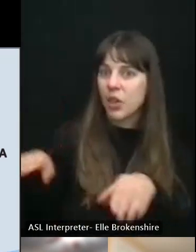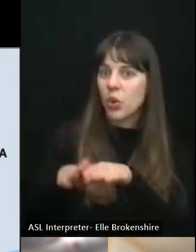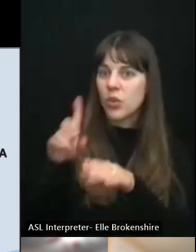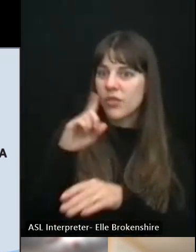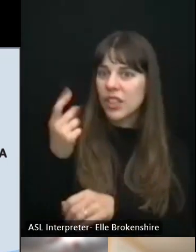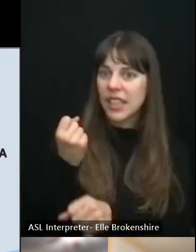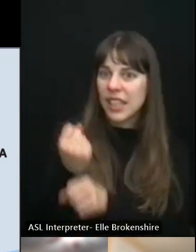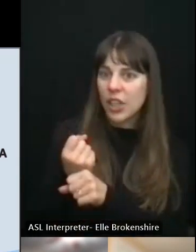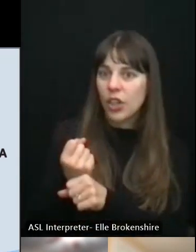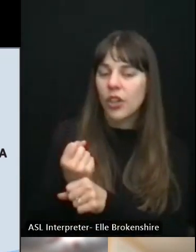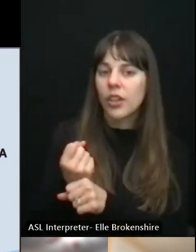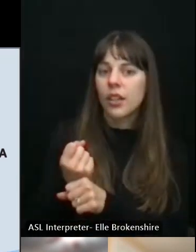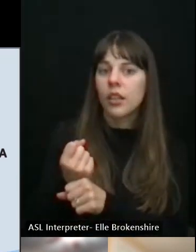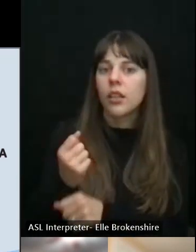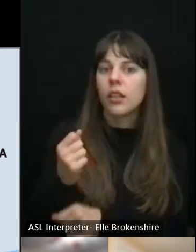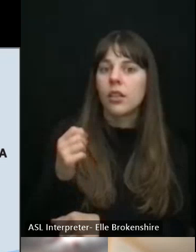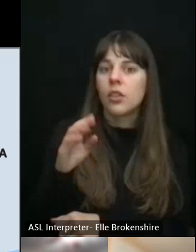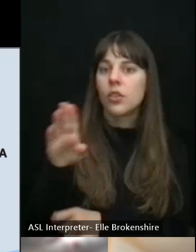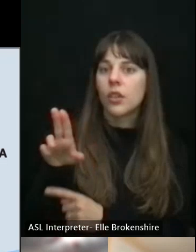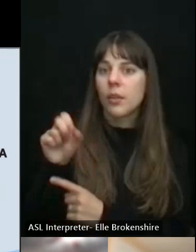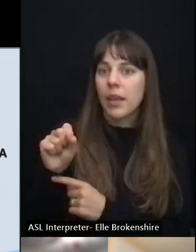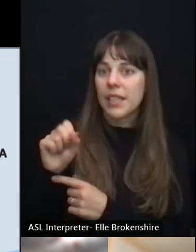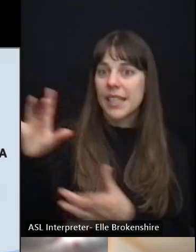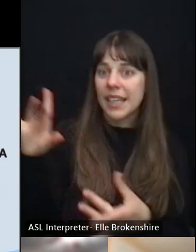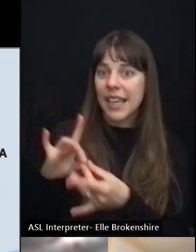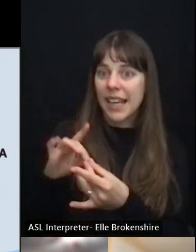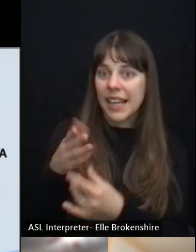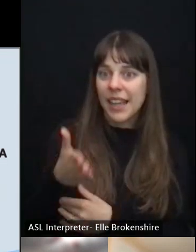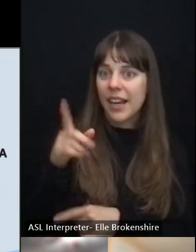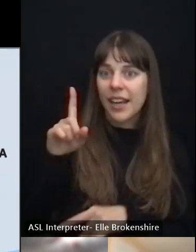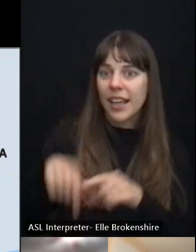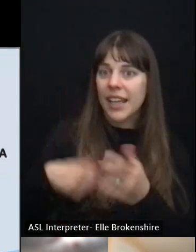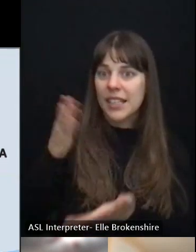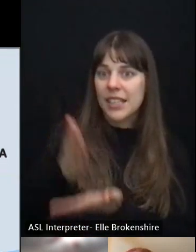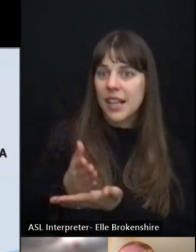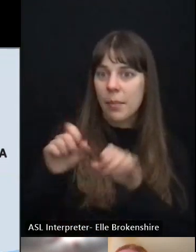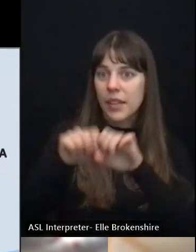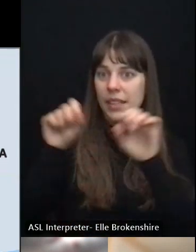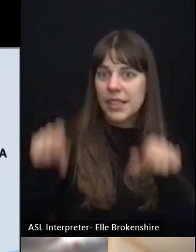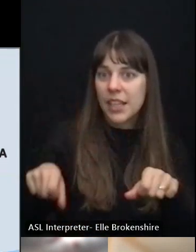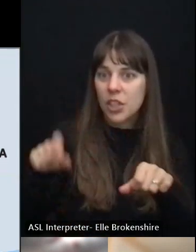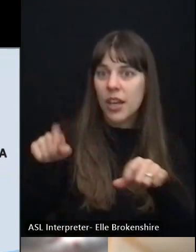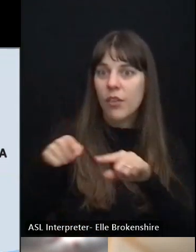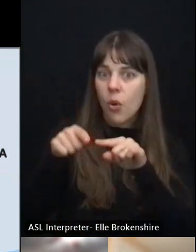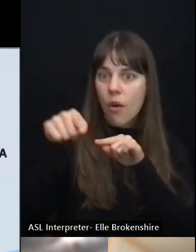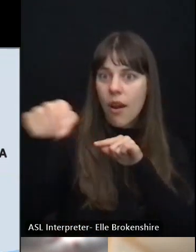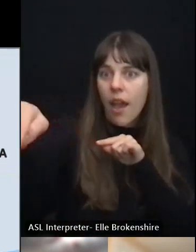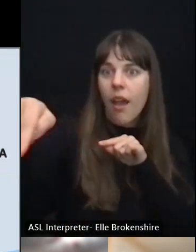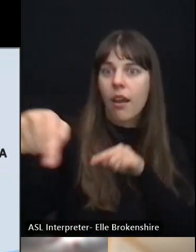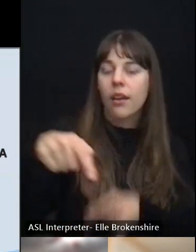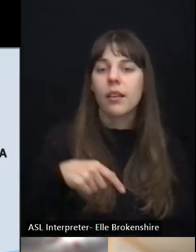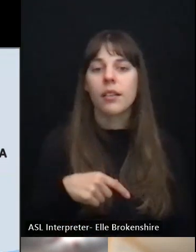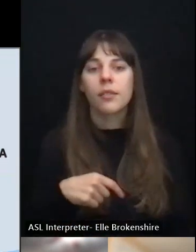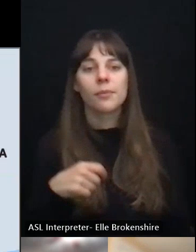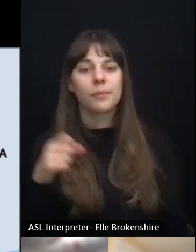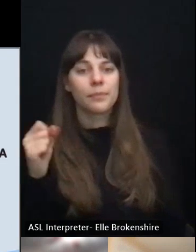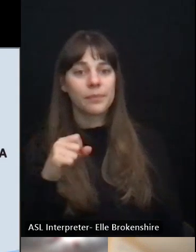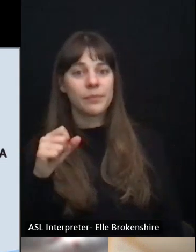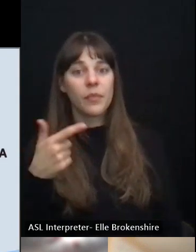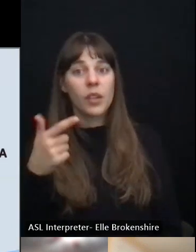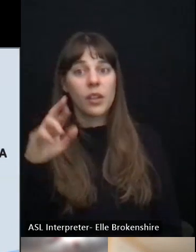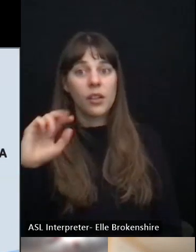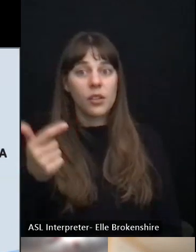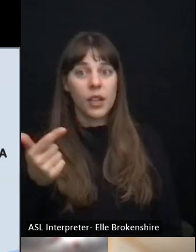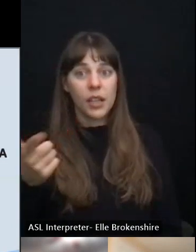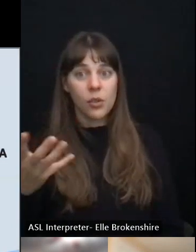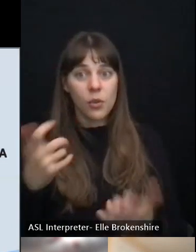And so the connecting buses can't stop in front of the station. They have to go down a couple of blocks. Yep. Greg, do you want to tackle that one?